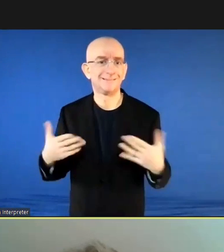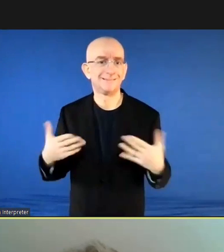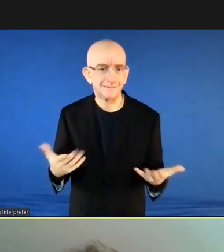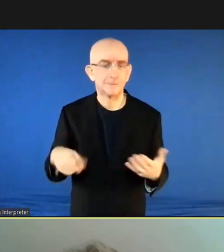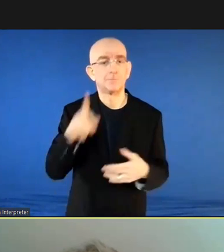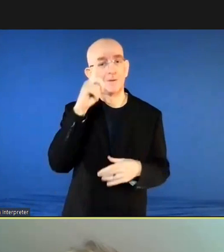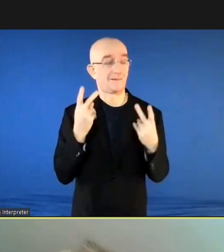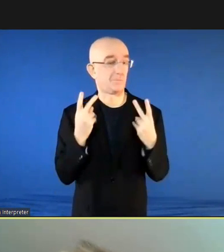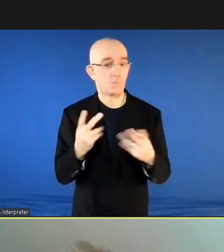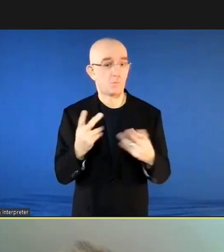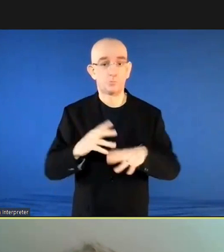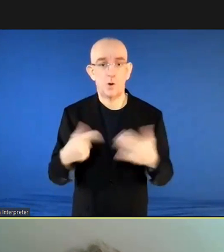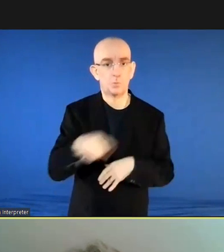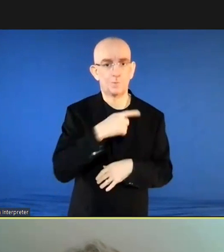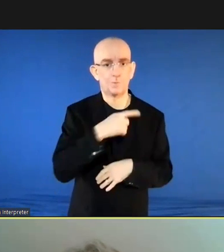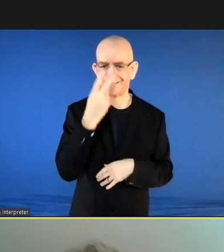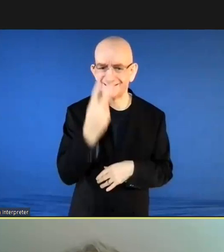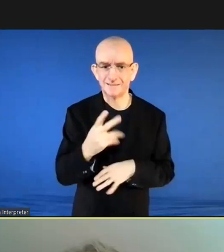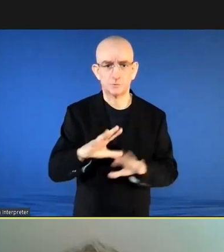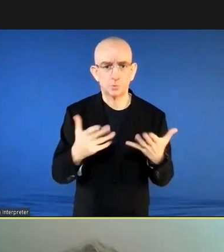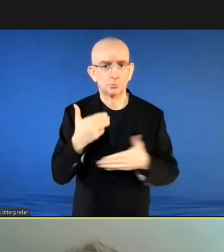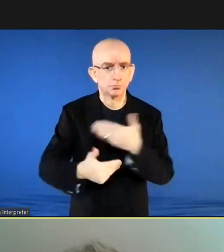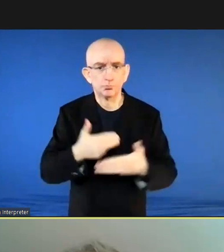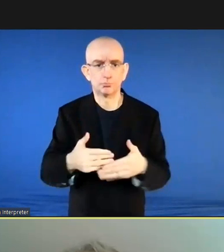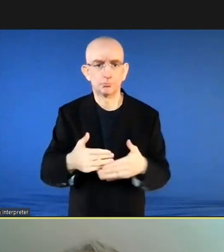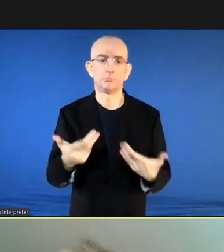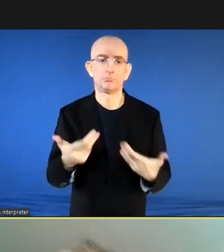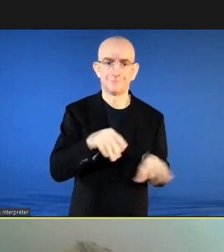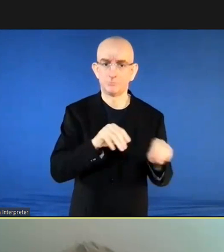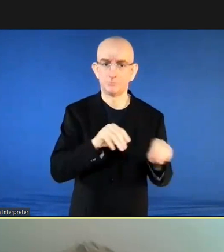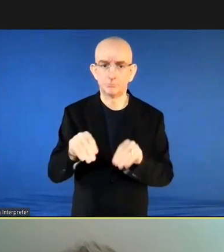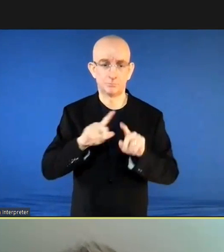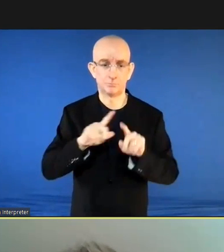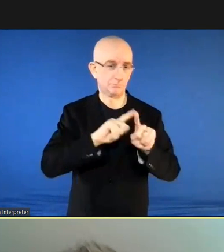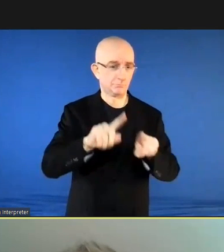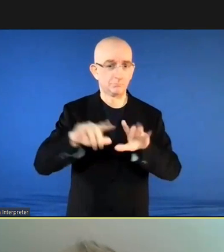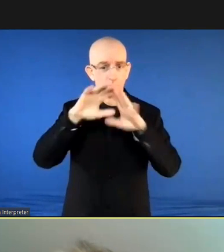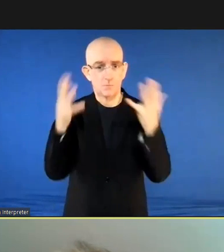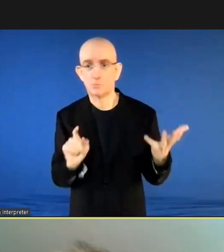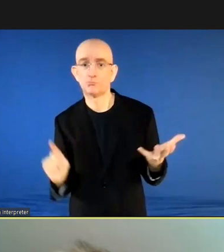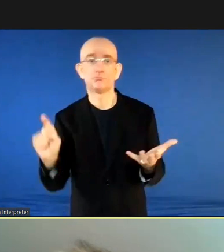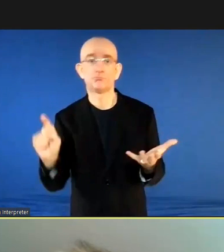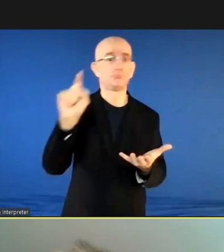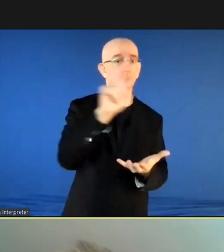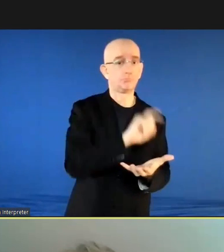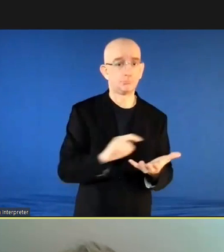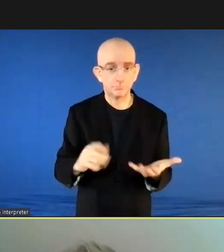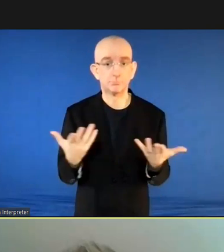world. So we have members of Parliament in the UK, members of the House of Lords, chief